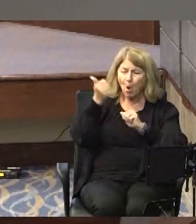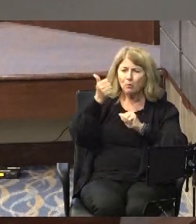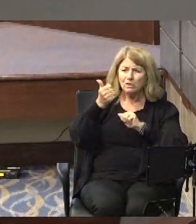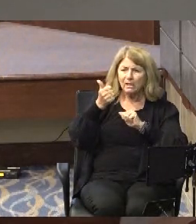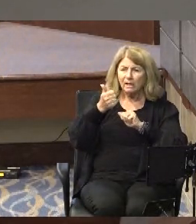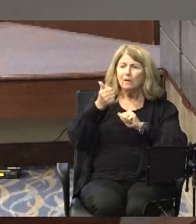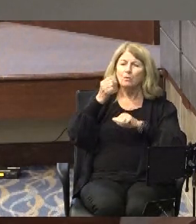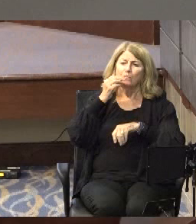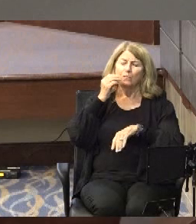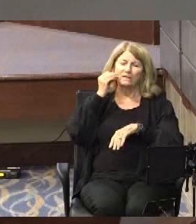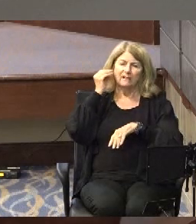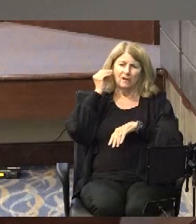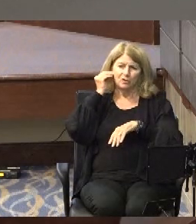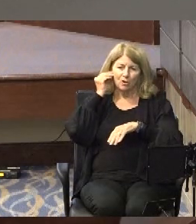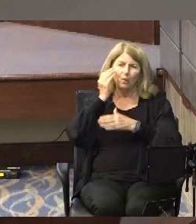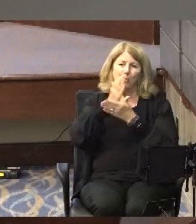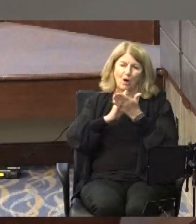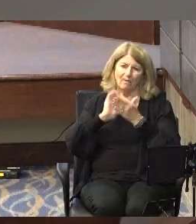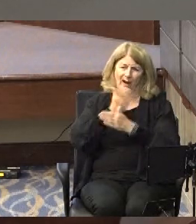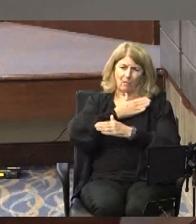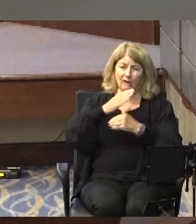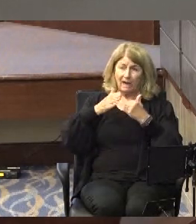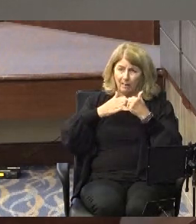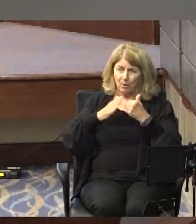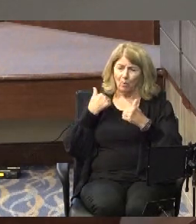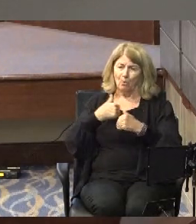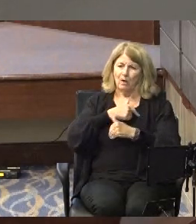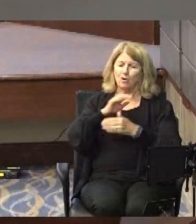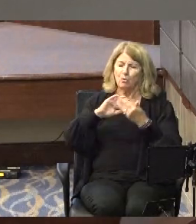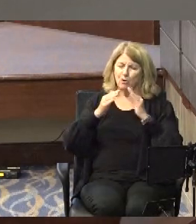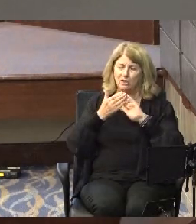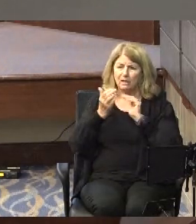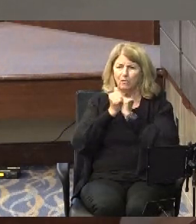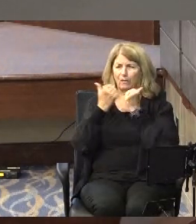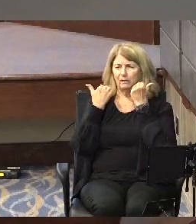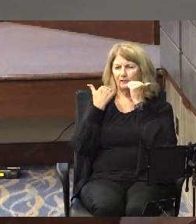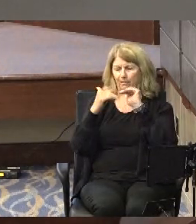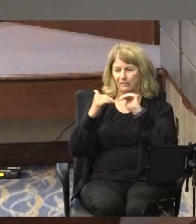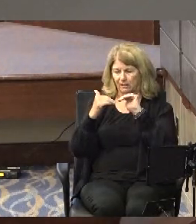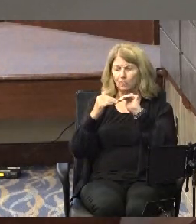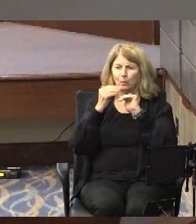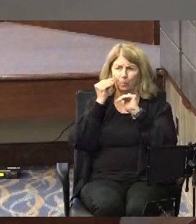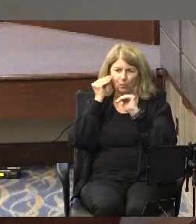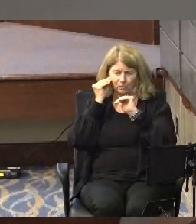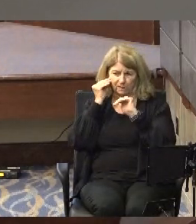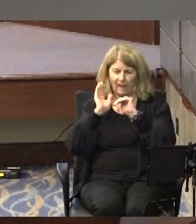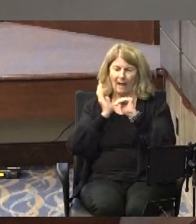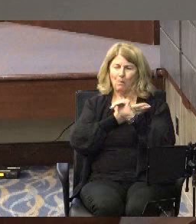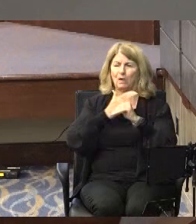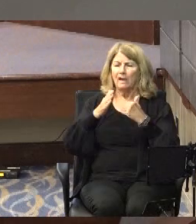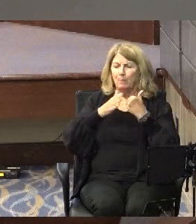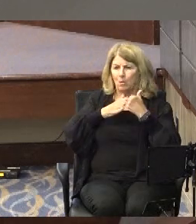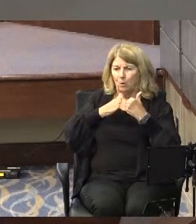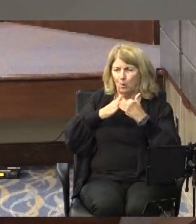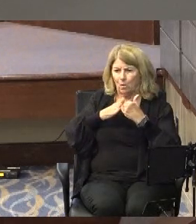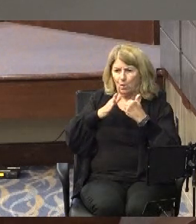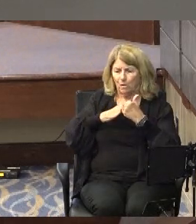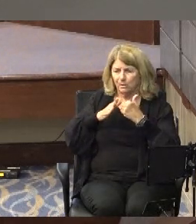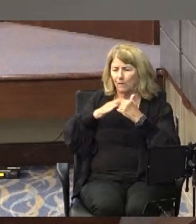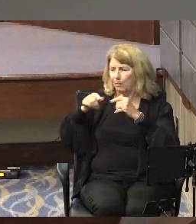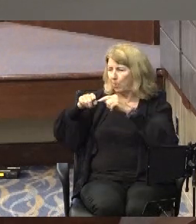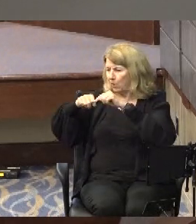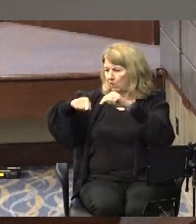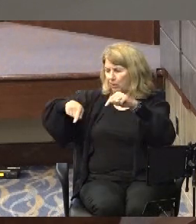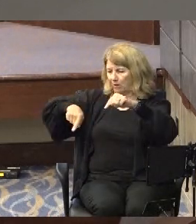of our neighborhood. We are a community with a limited number of residential structures. Our neighborhood is bordered on all sides by